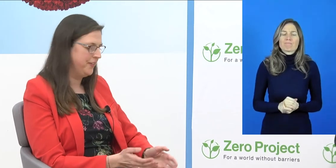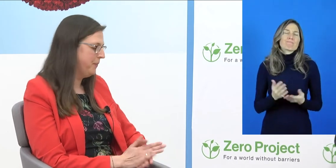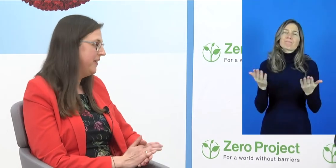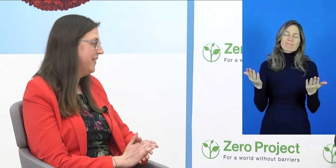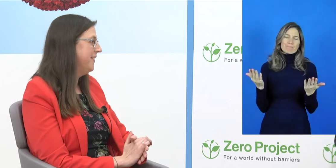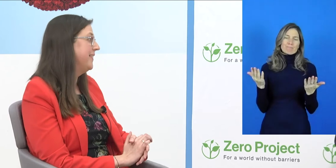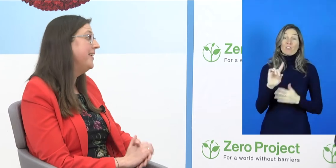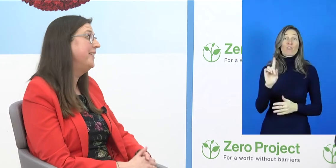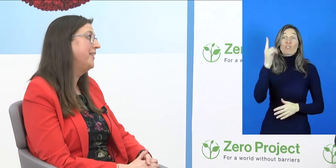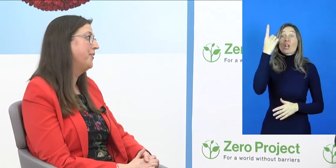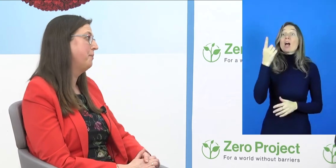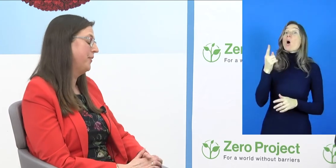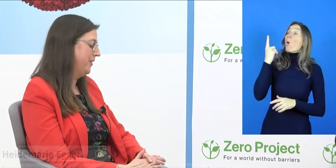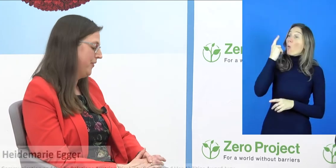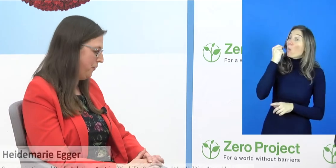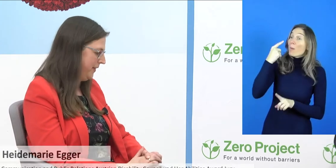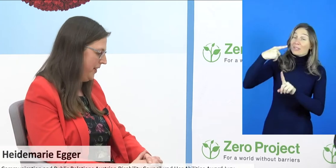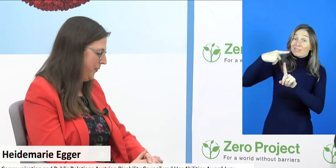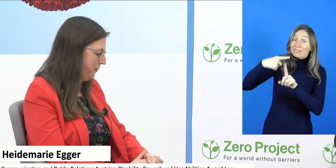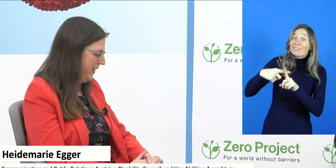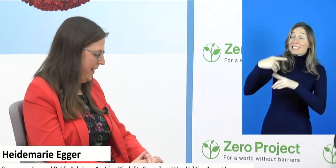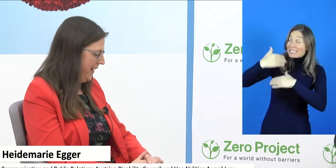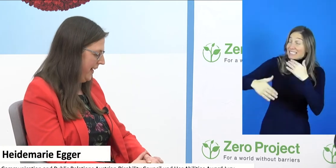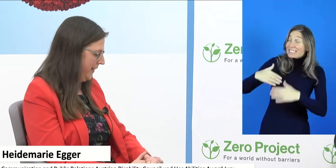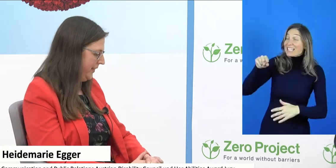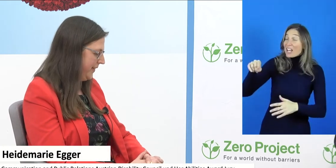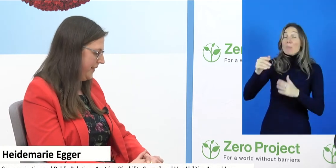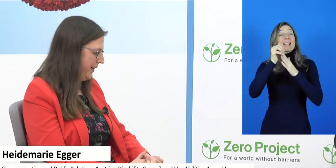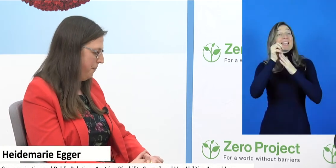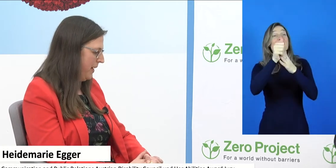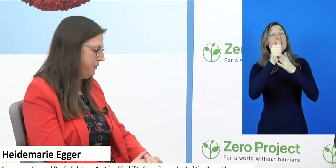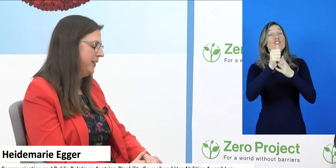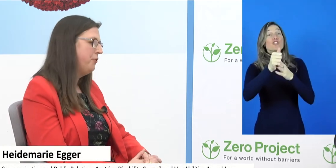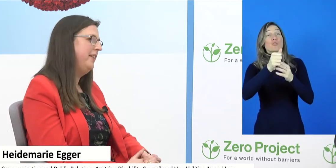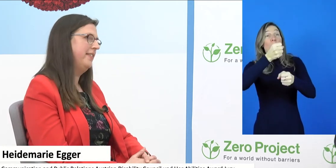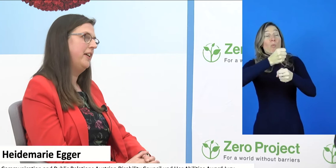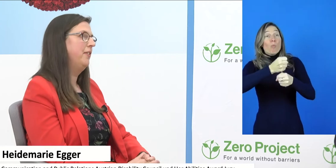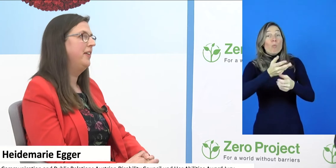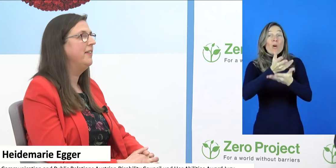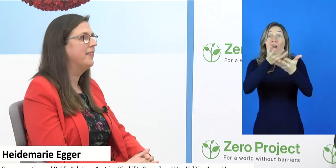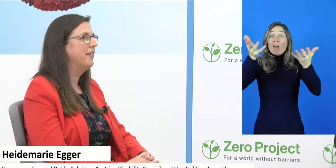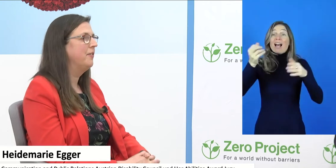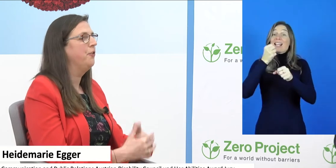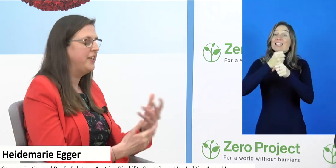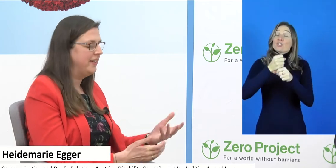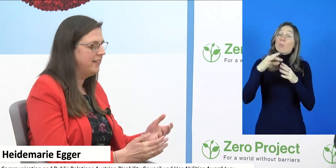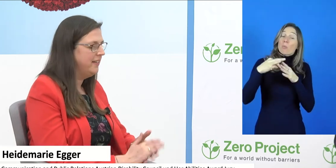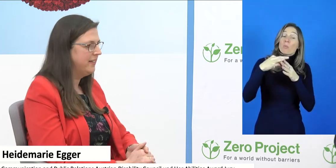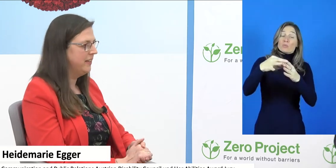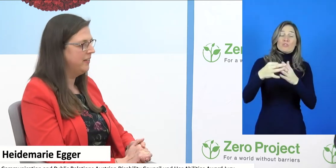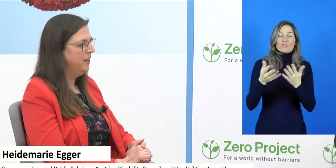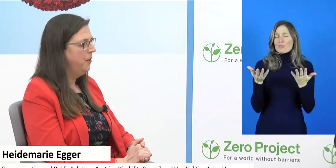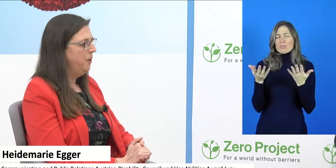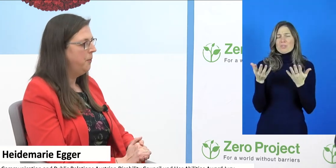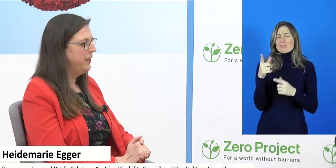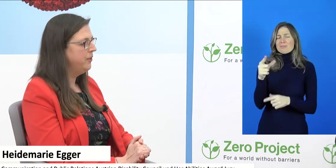with disabilities in leadership positions right now. And I think the reason there is for that is